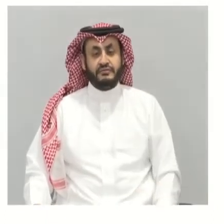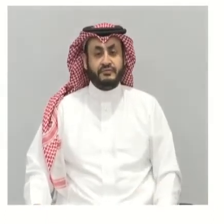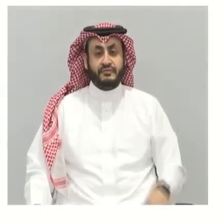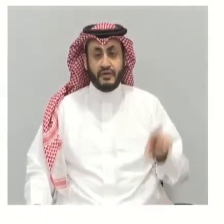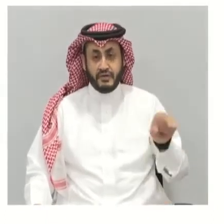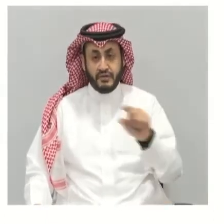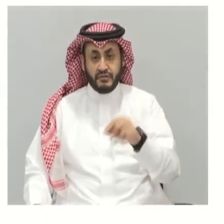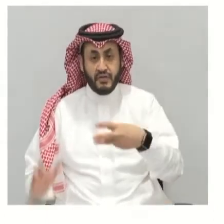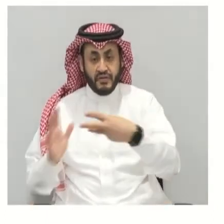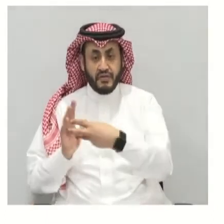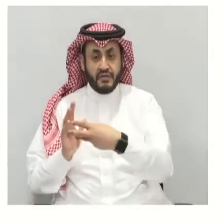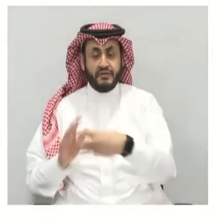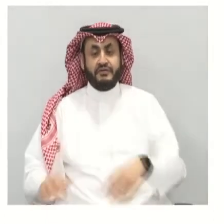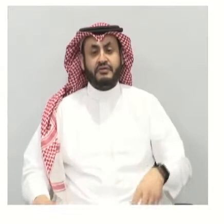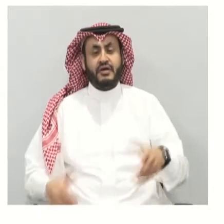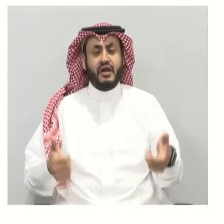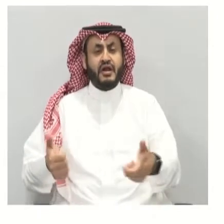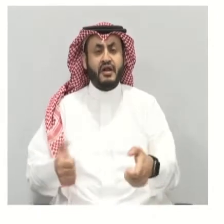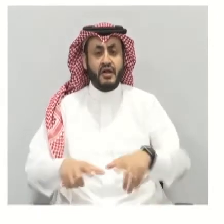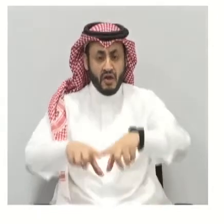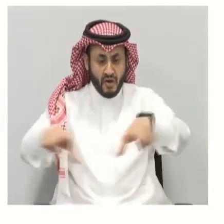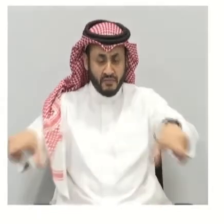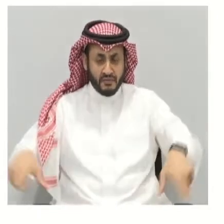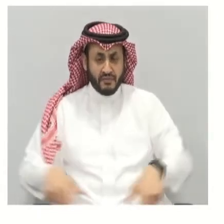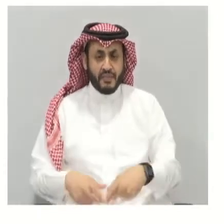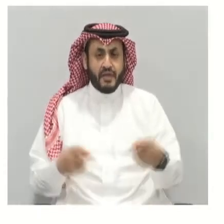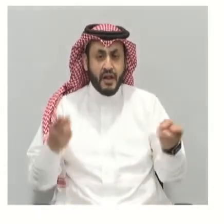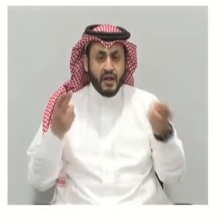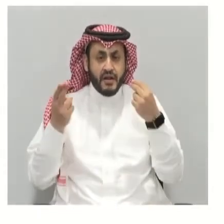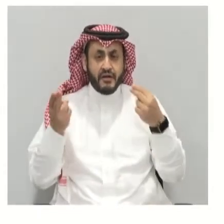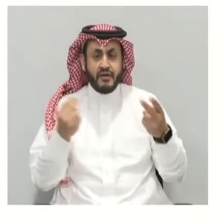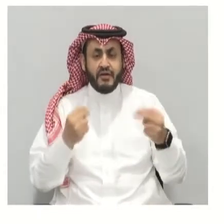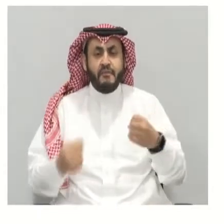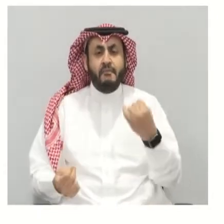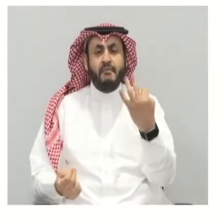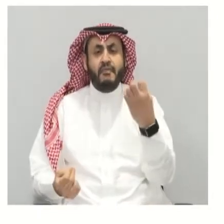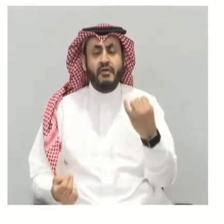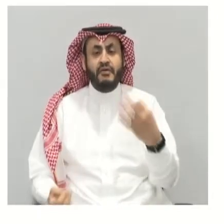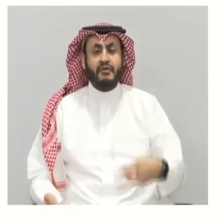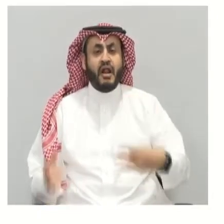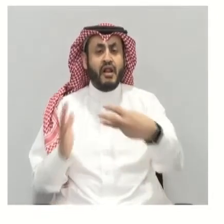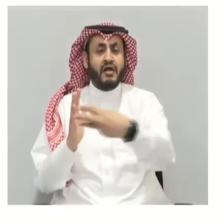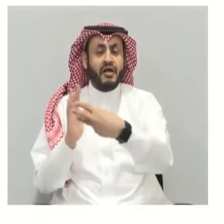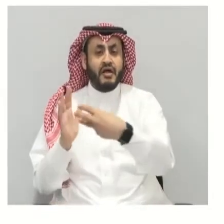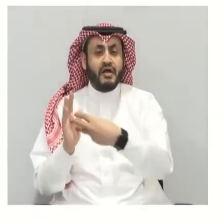rooms, or bangs, which attract more than 1 million people a day.